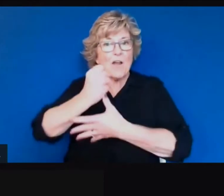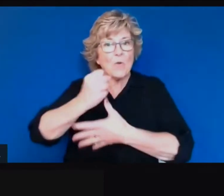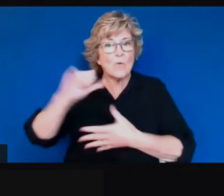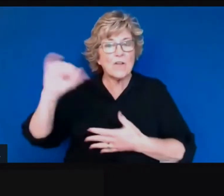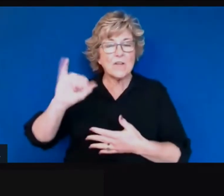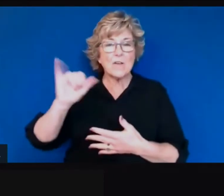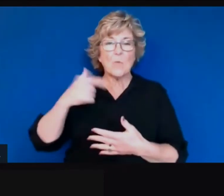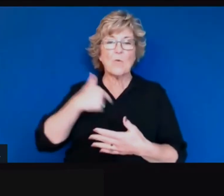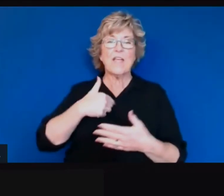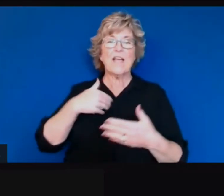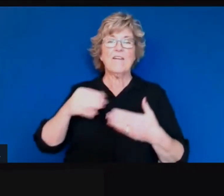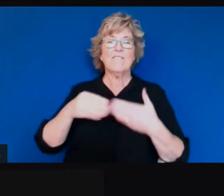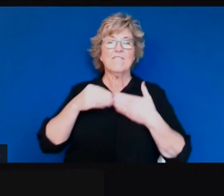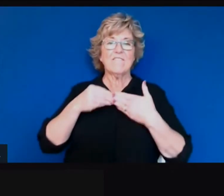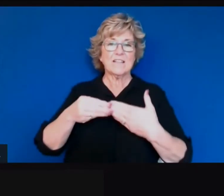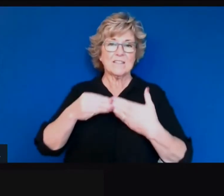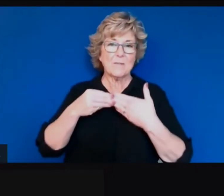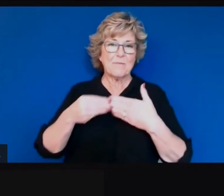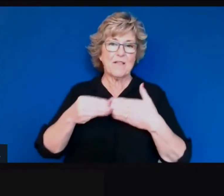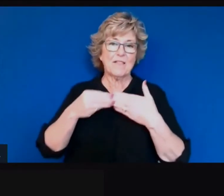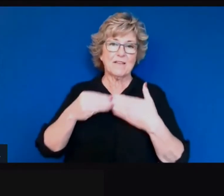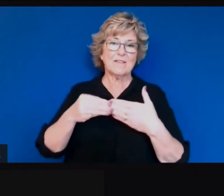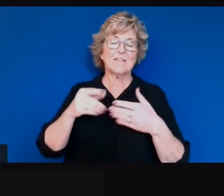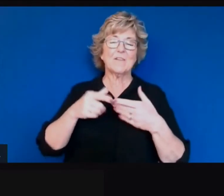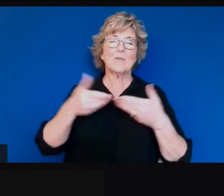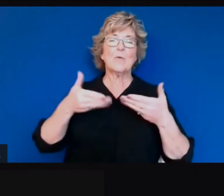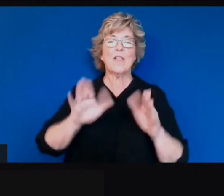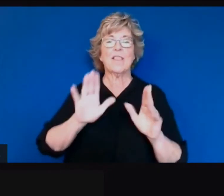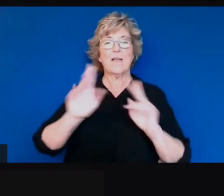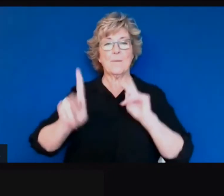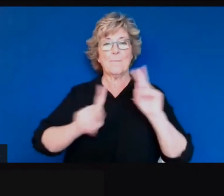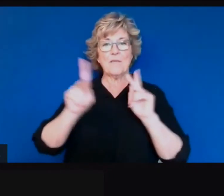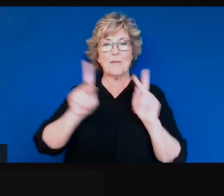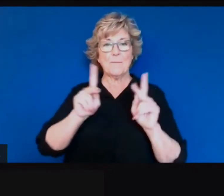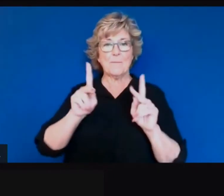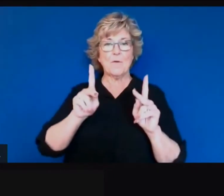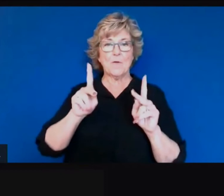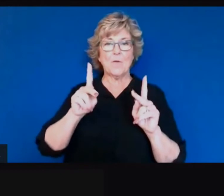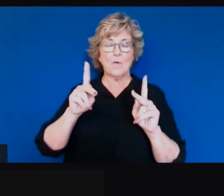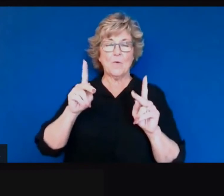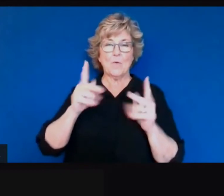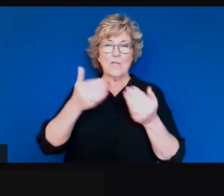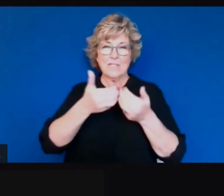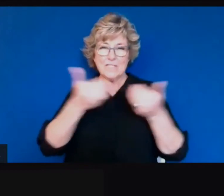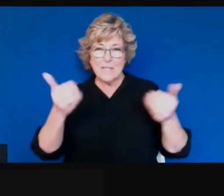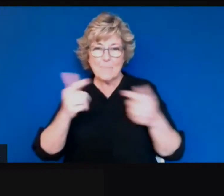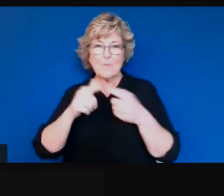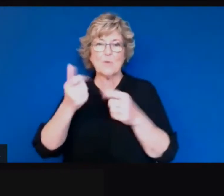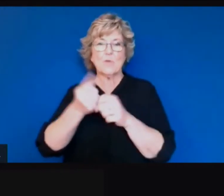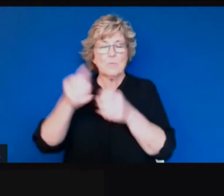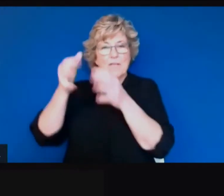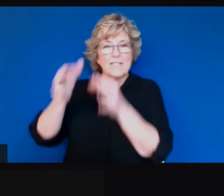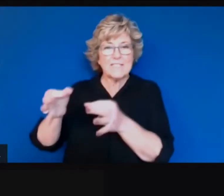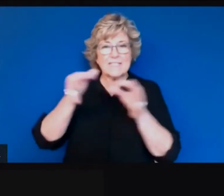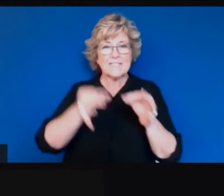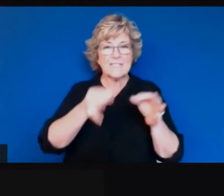some flexibility there, allowing folks that autonomy to make judgment